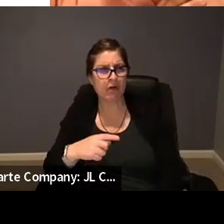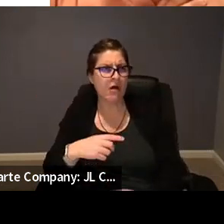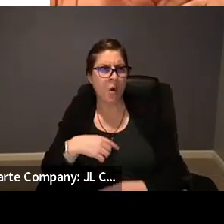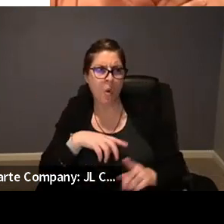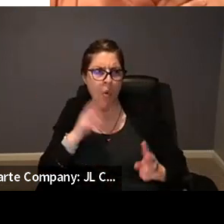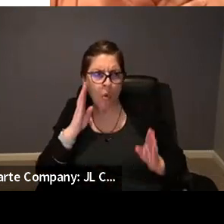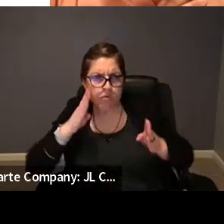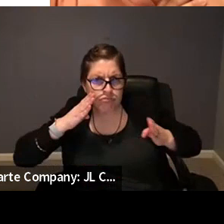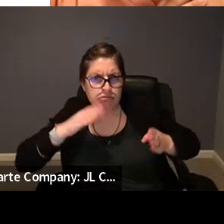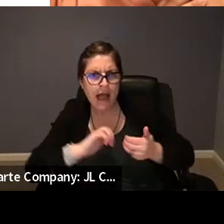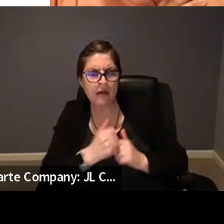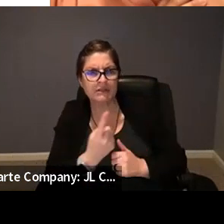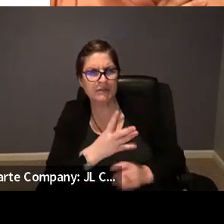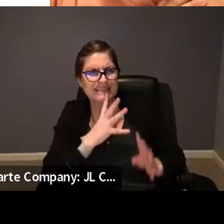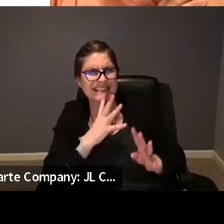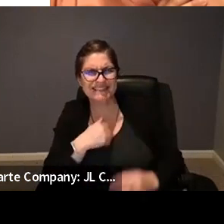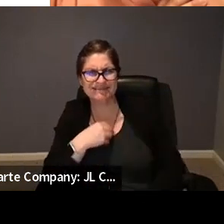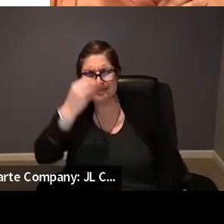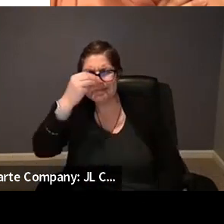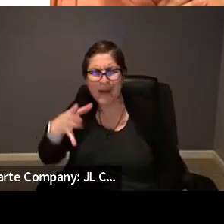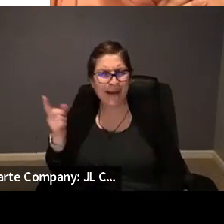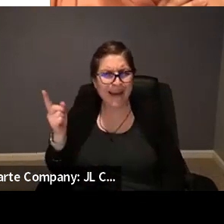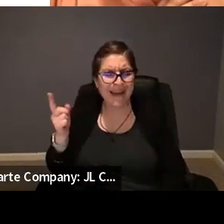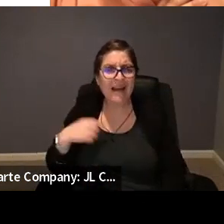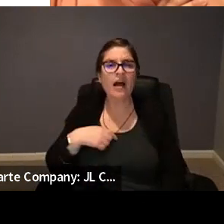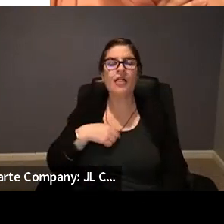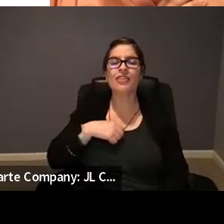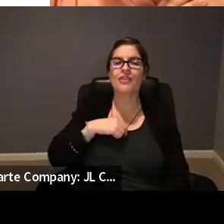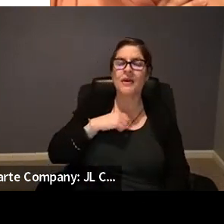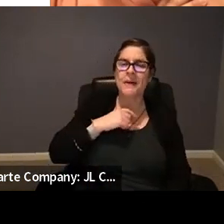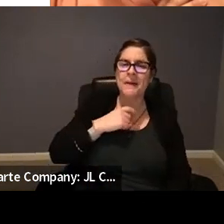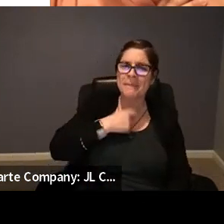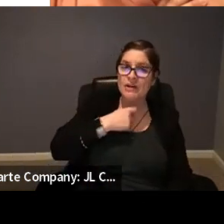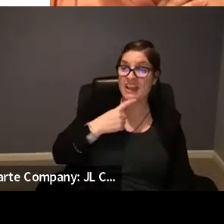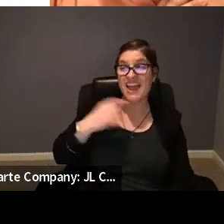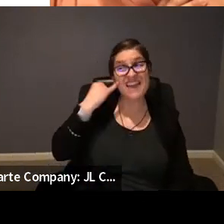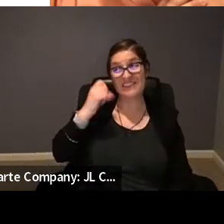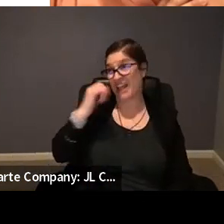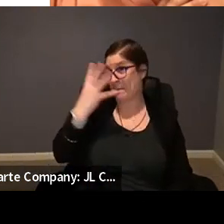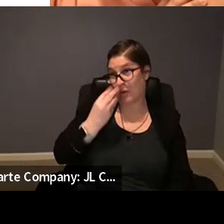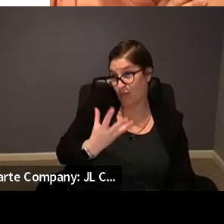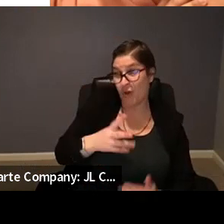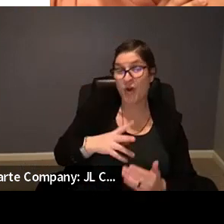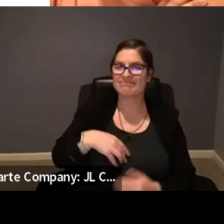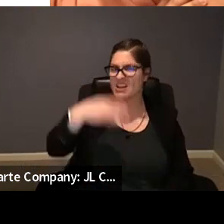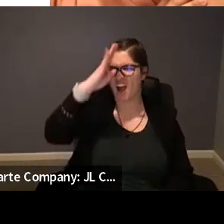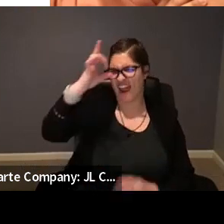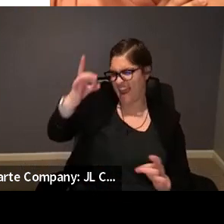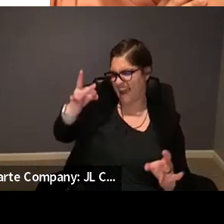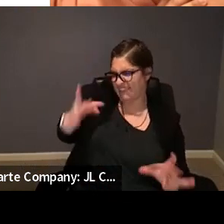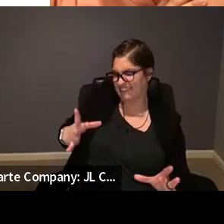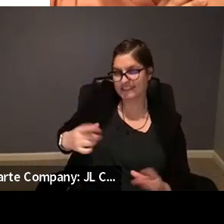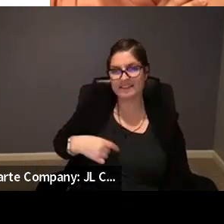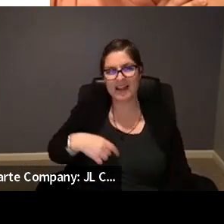know, kind of prays to him, you know? And the minister was like, if it's not beautiful, then God hates it. And I just